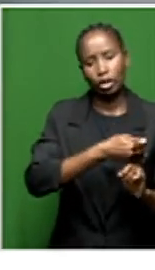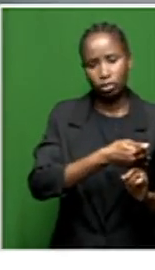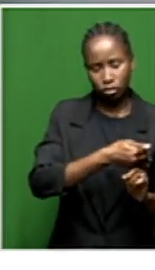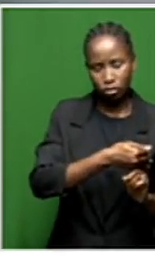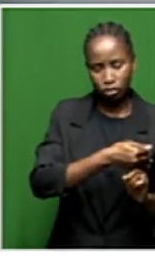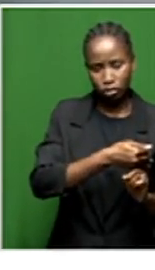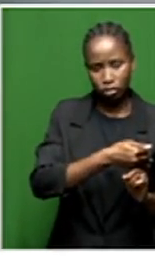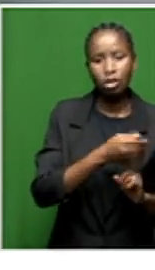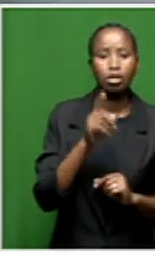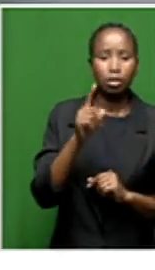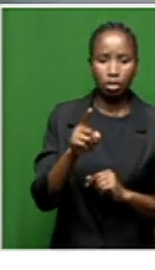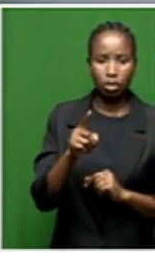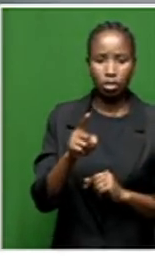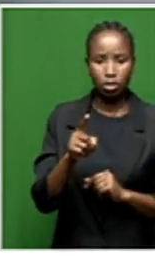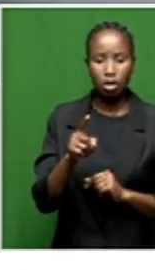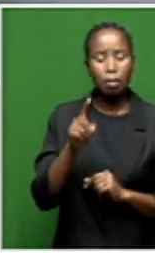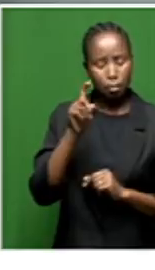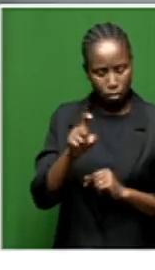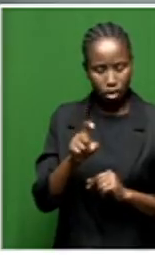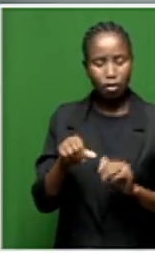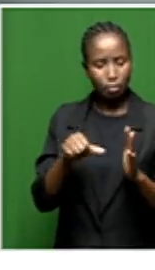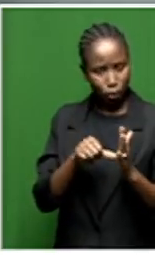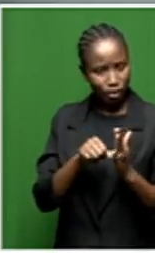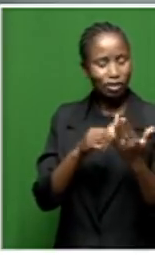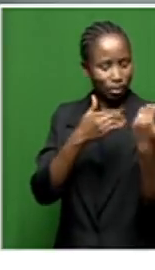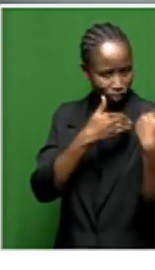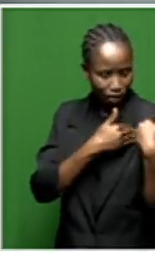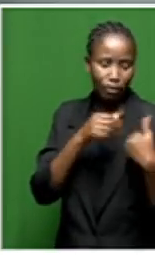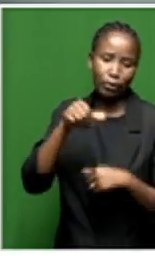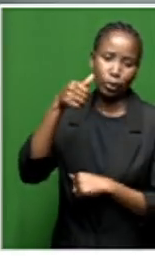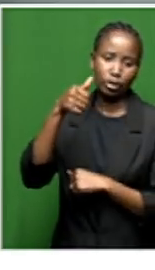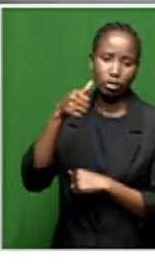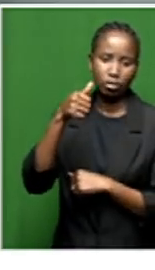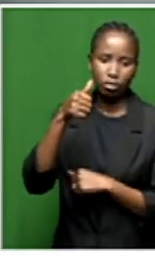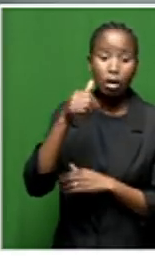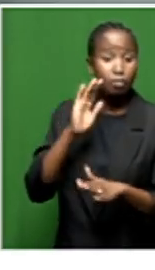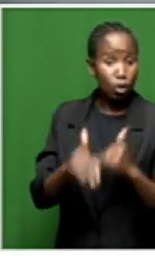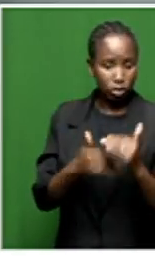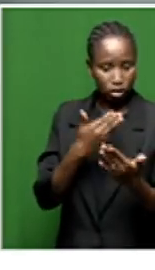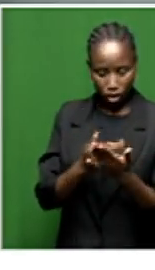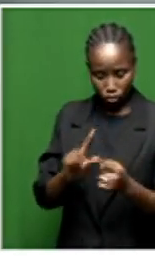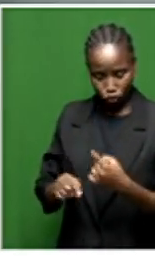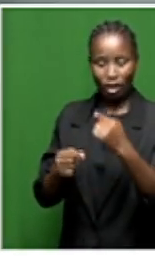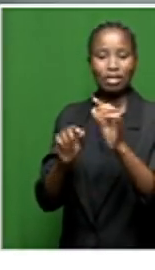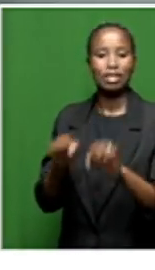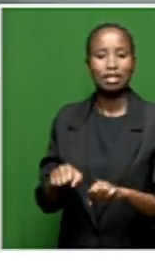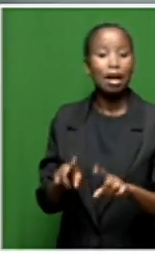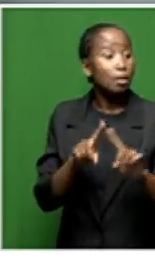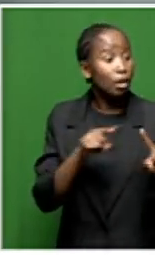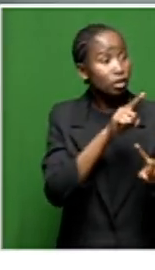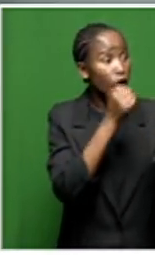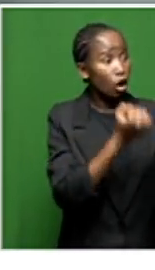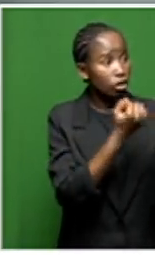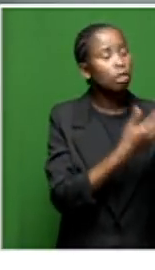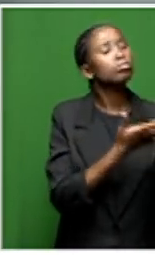sufficient safety valves. Among them is that you can challenge the process and the court will be able to